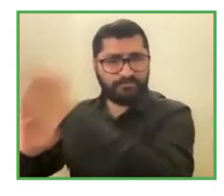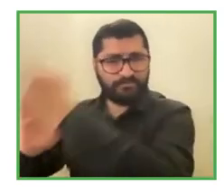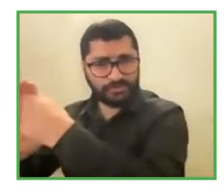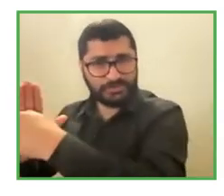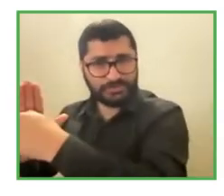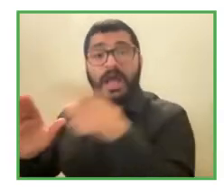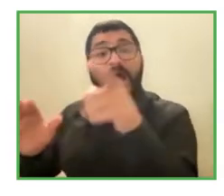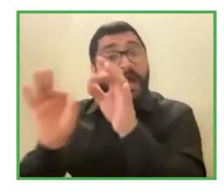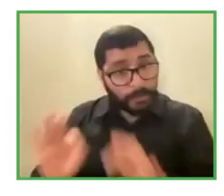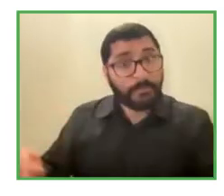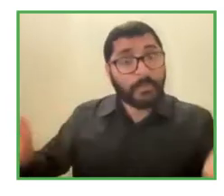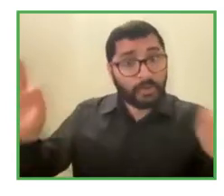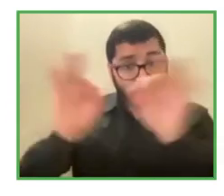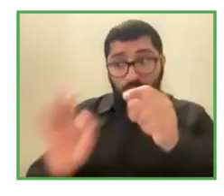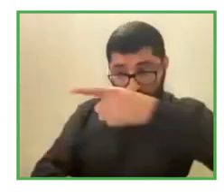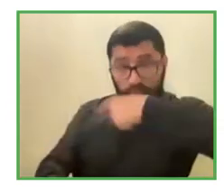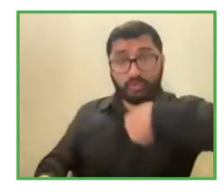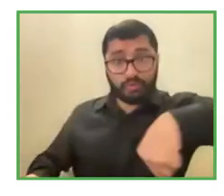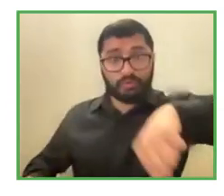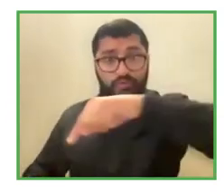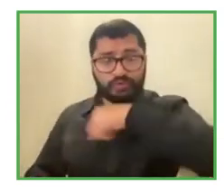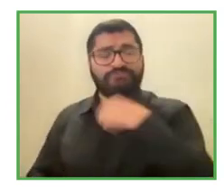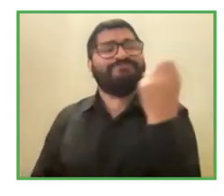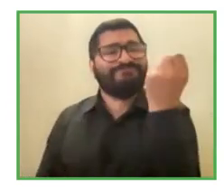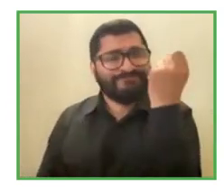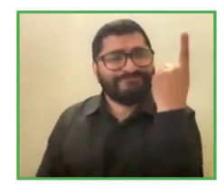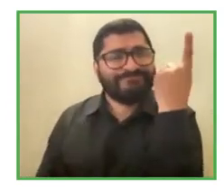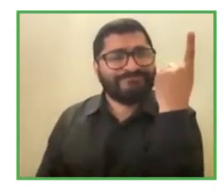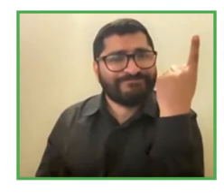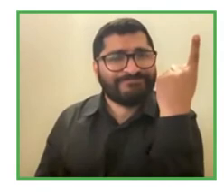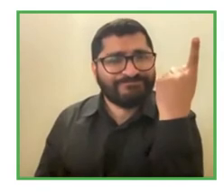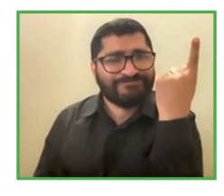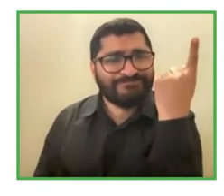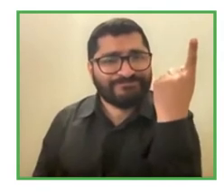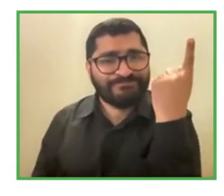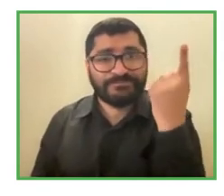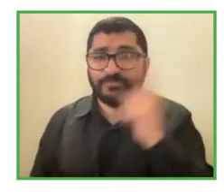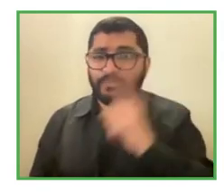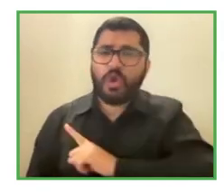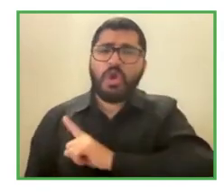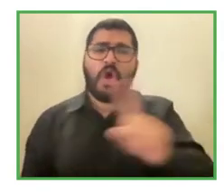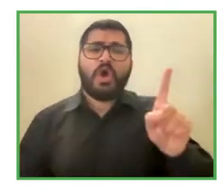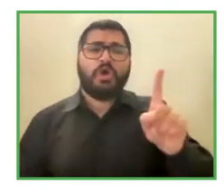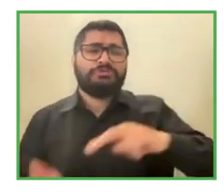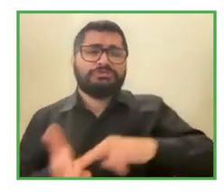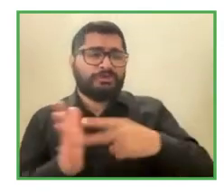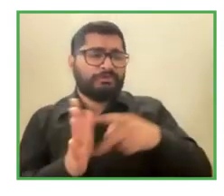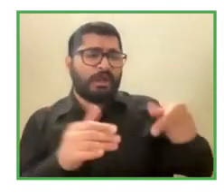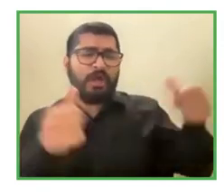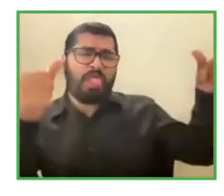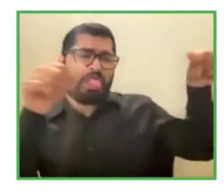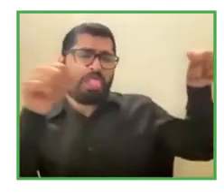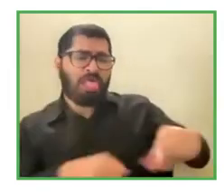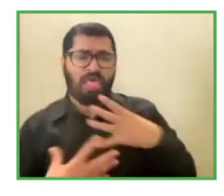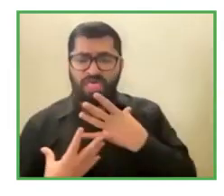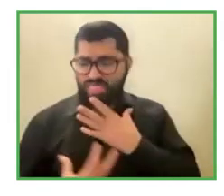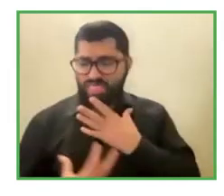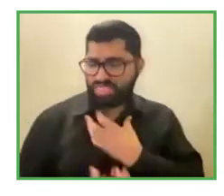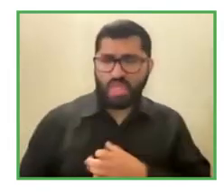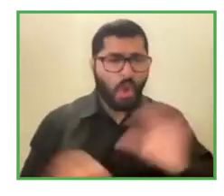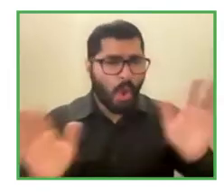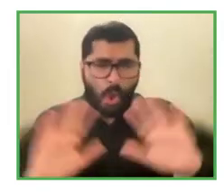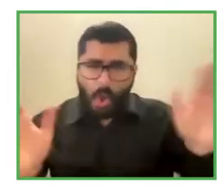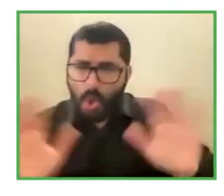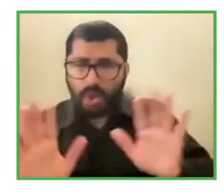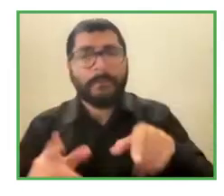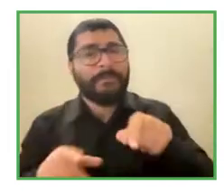que as entrepreneurs, it is very important to consider this and to understand it so that we do not